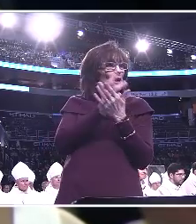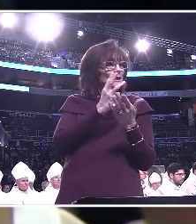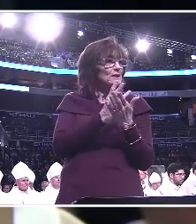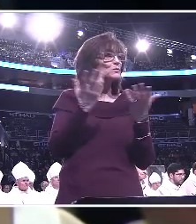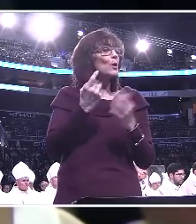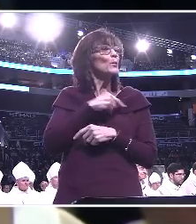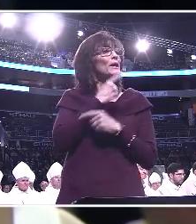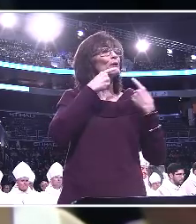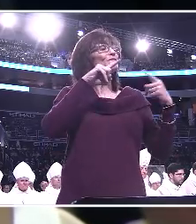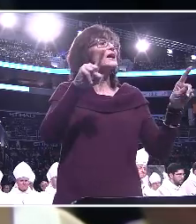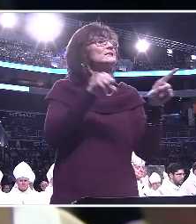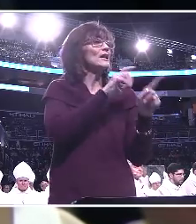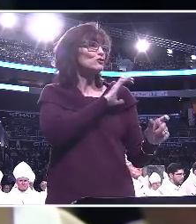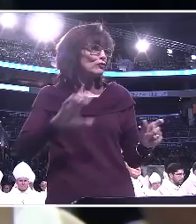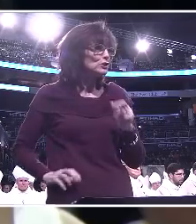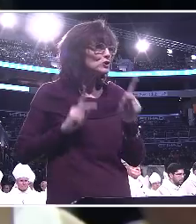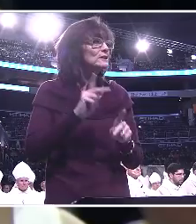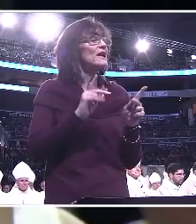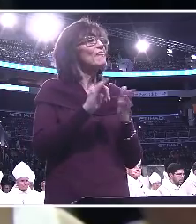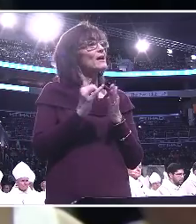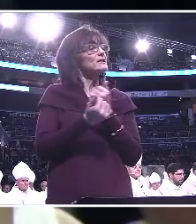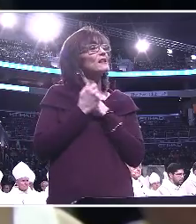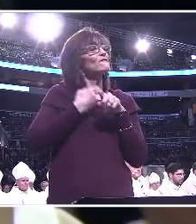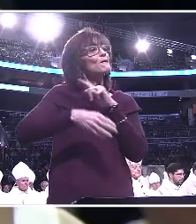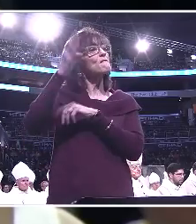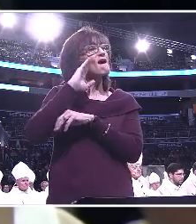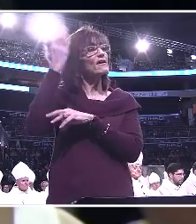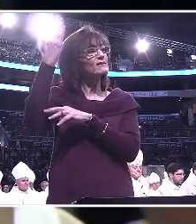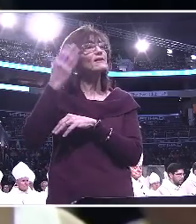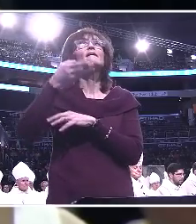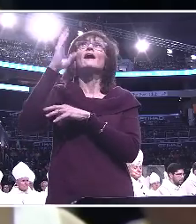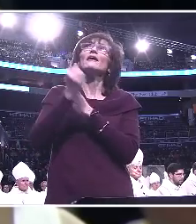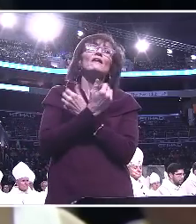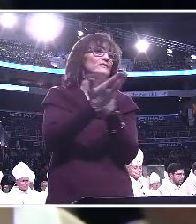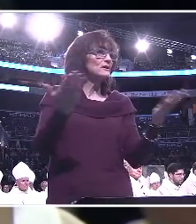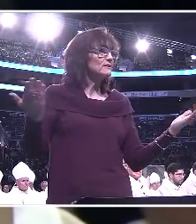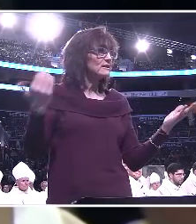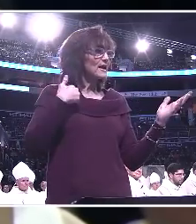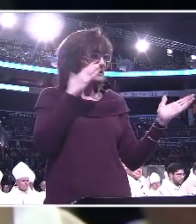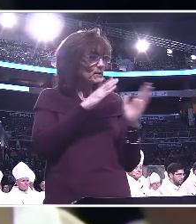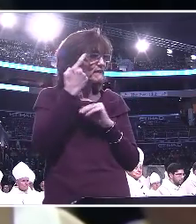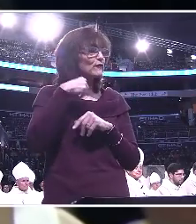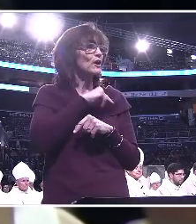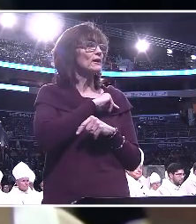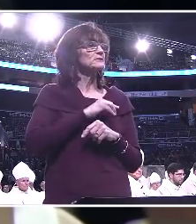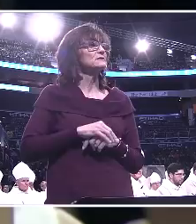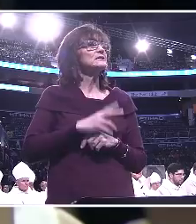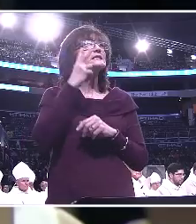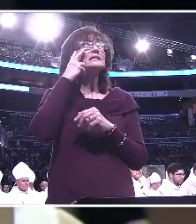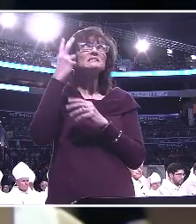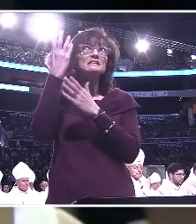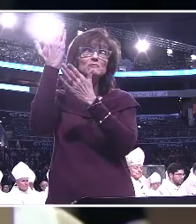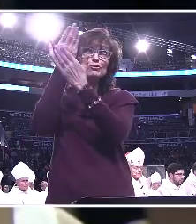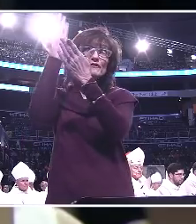that is the love that God has for us. God loves us and has a plan for us, and seeing that, we spread the message